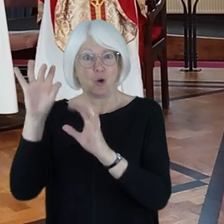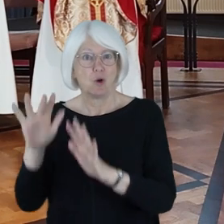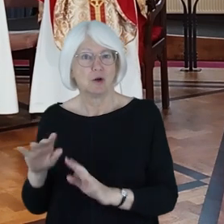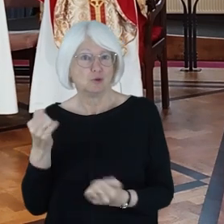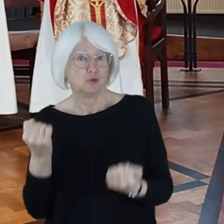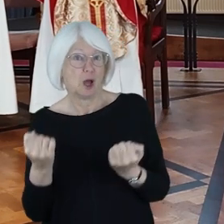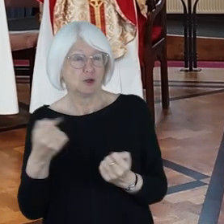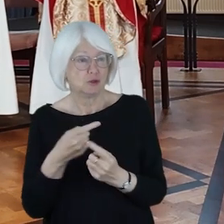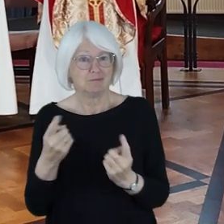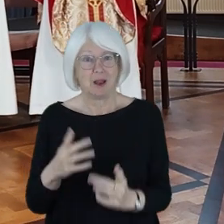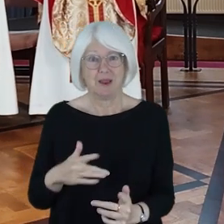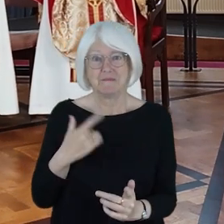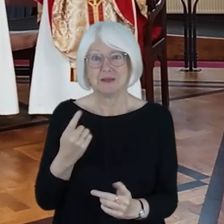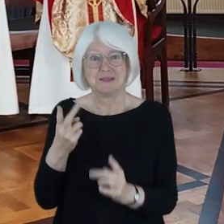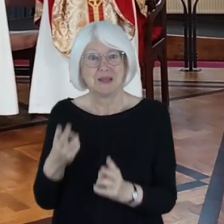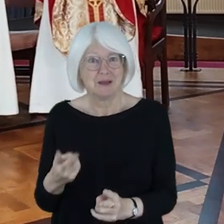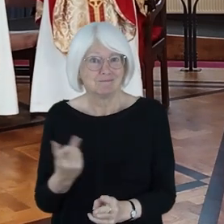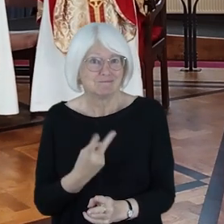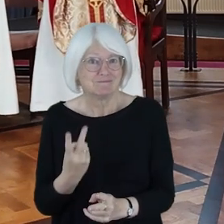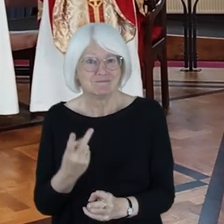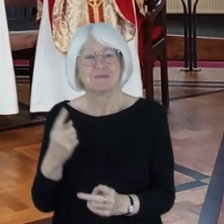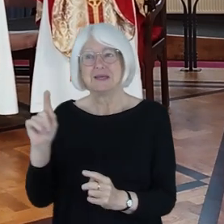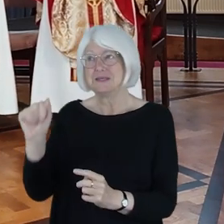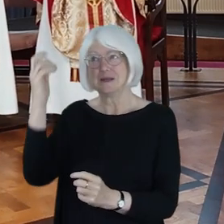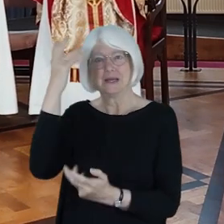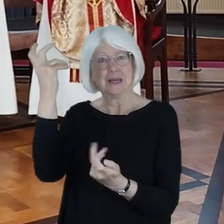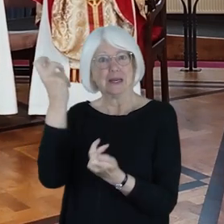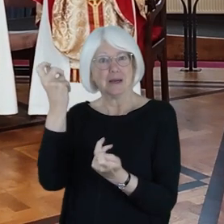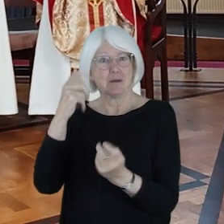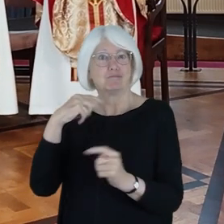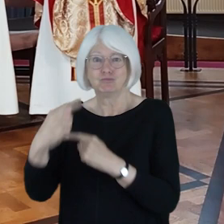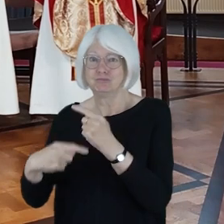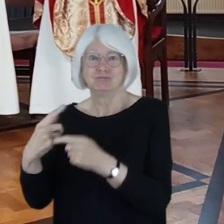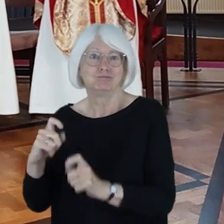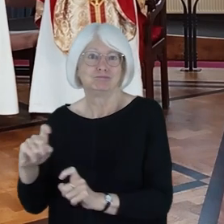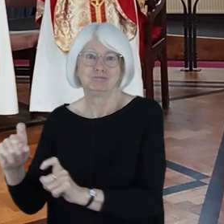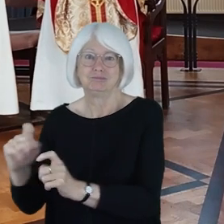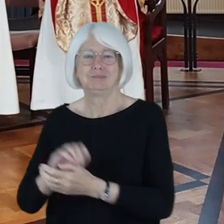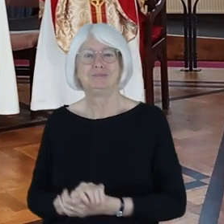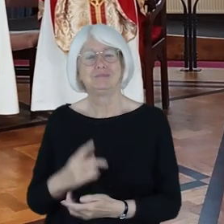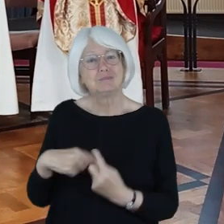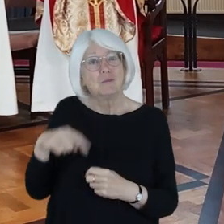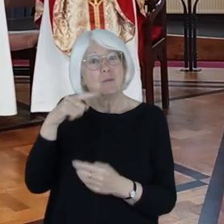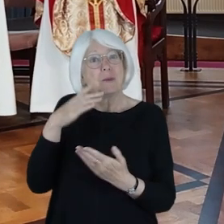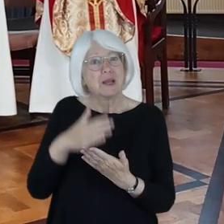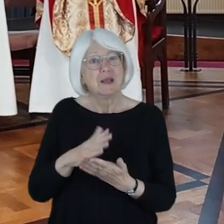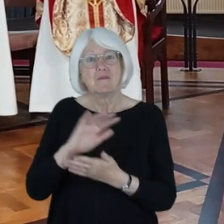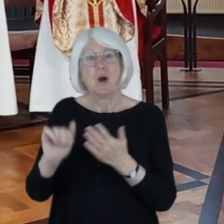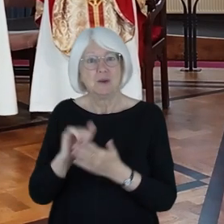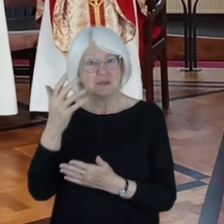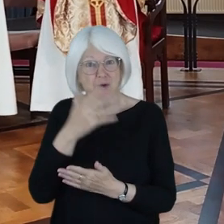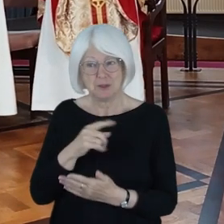to judge the living and the dead, and his kingdom will have no end. We believe in the Holy